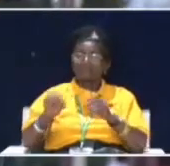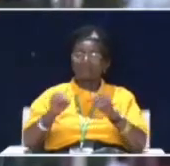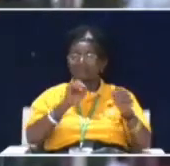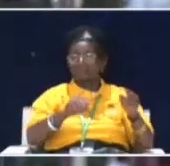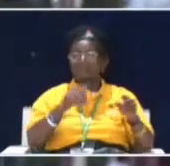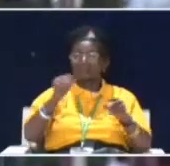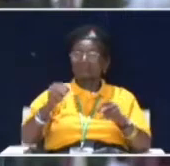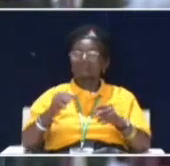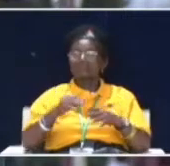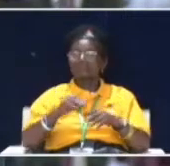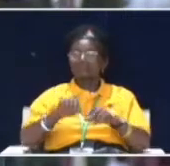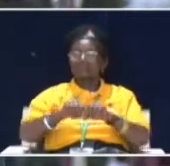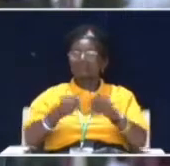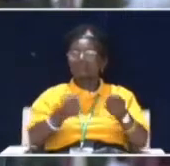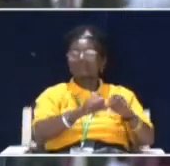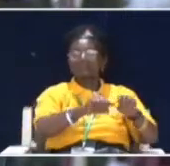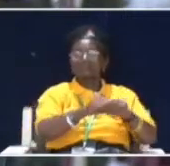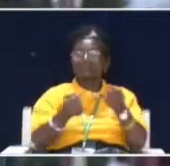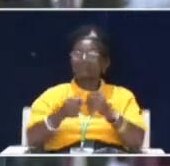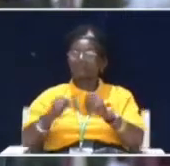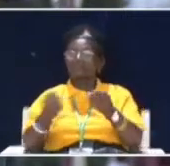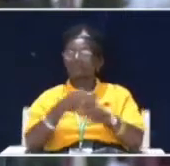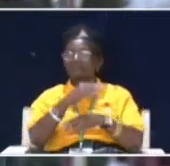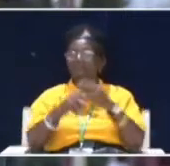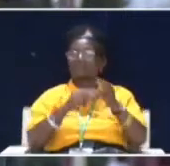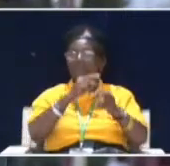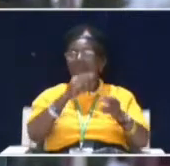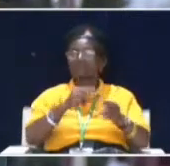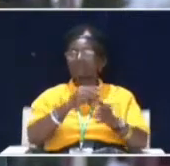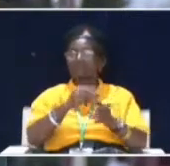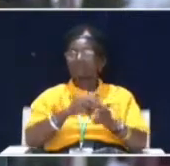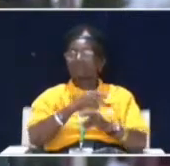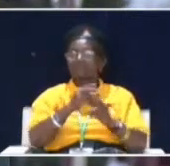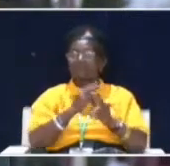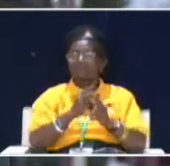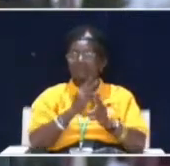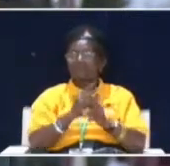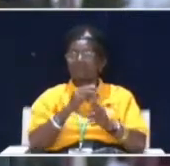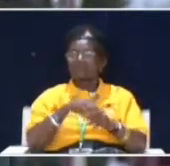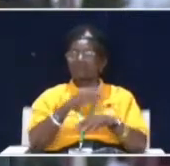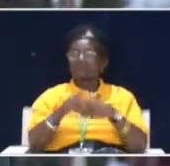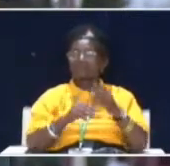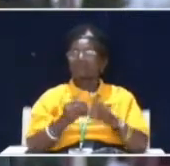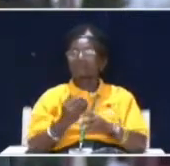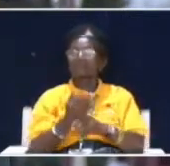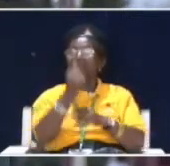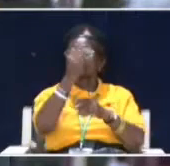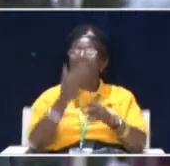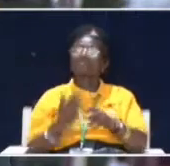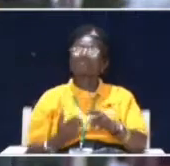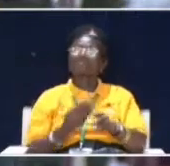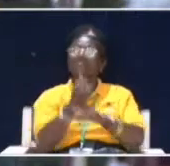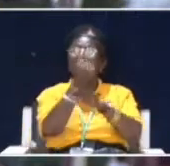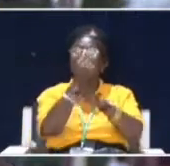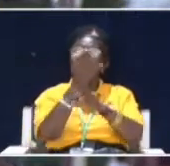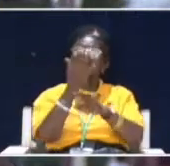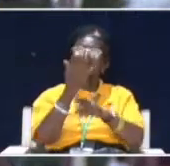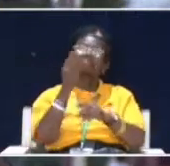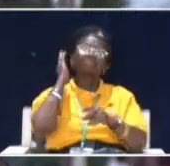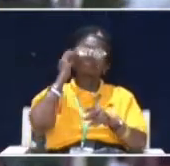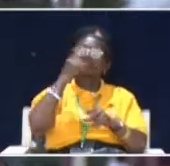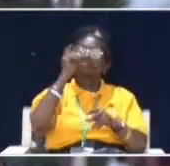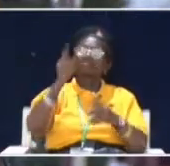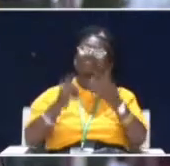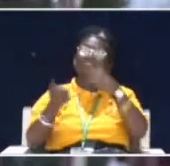láti wó gbogbo odi. All mountains must come down. Gbogbo òkè ní láti di